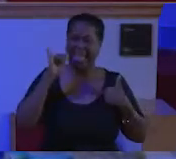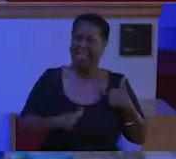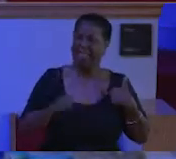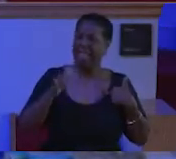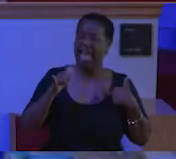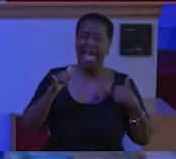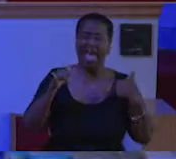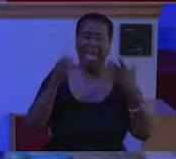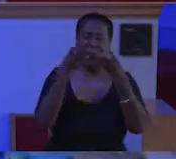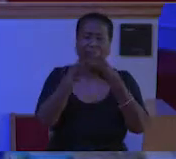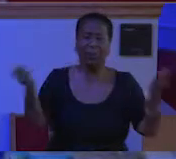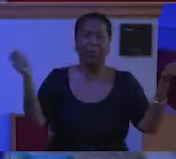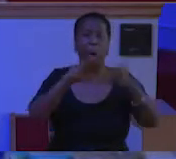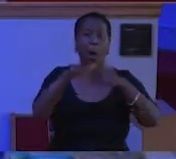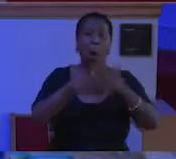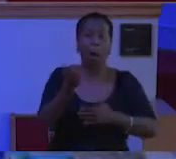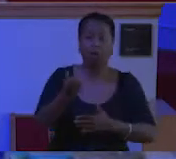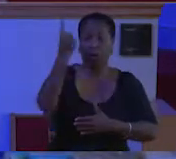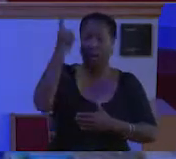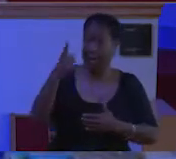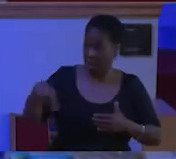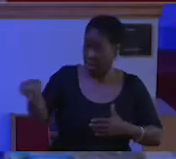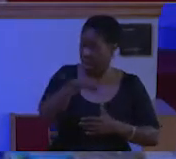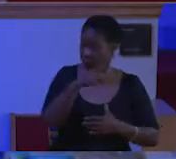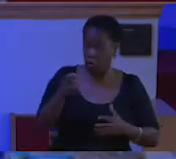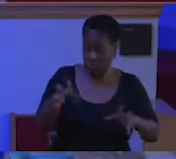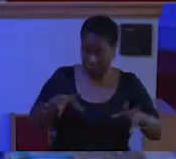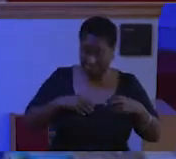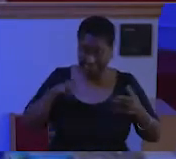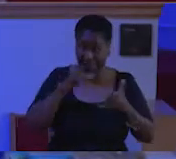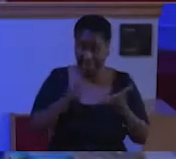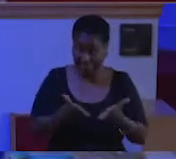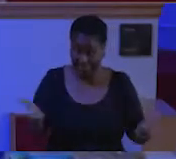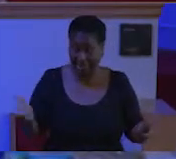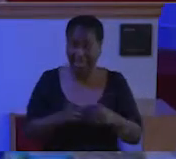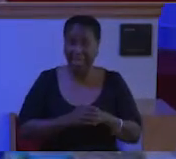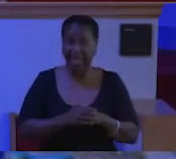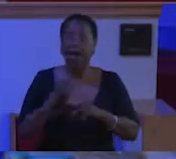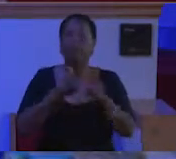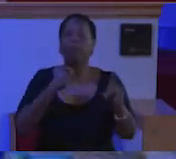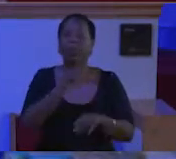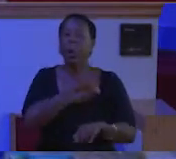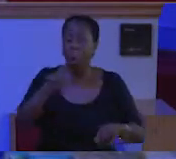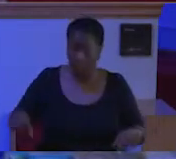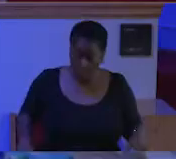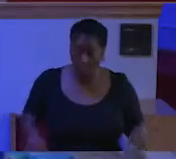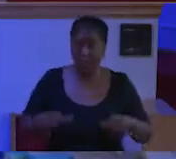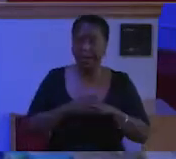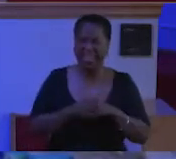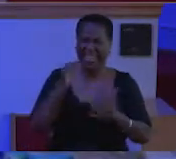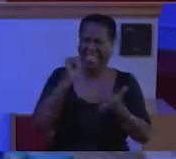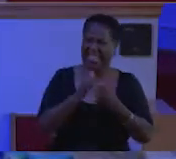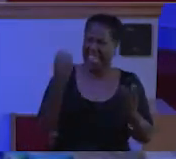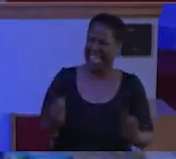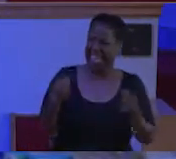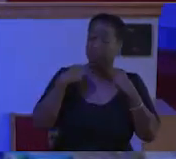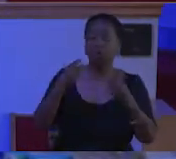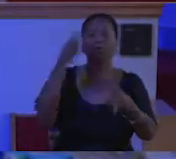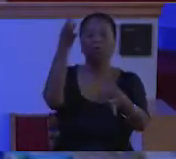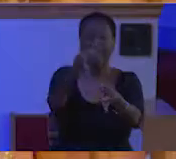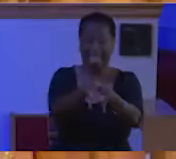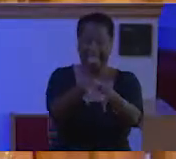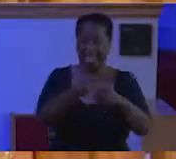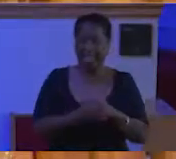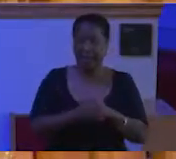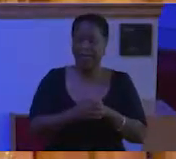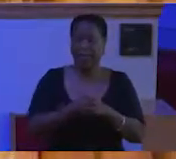all understanding? Have you received that thing from the Lord that gives you faith